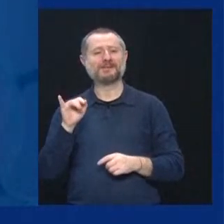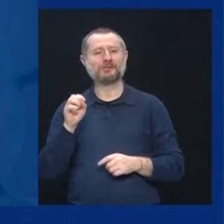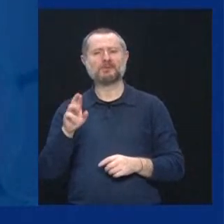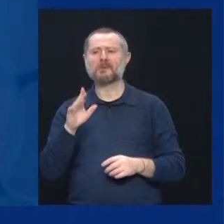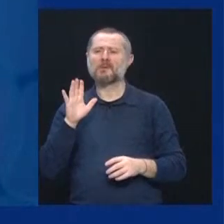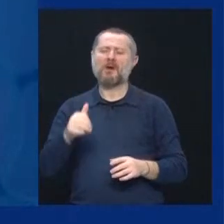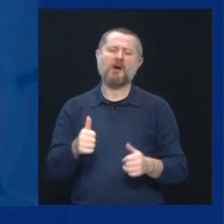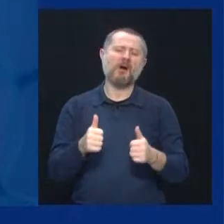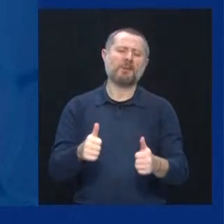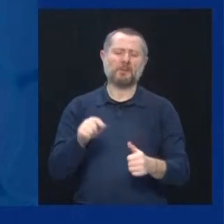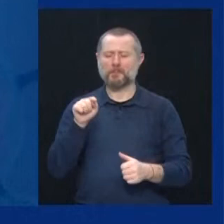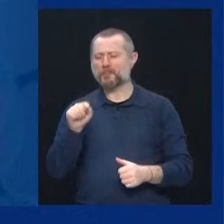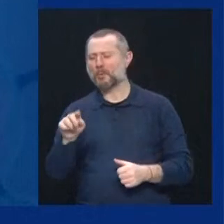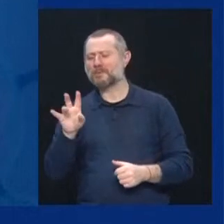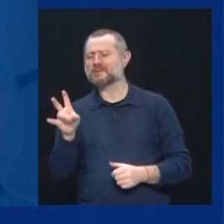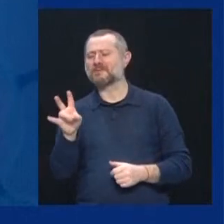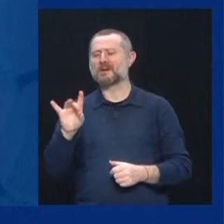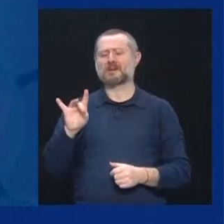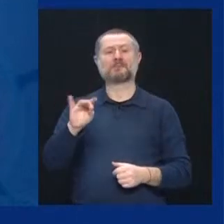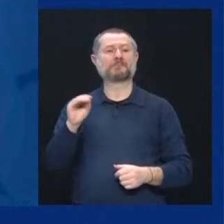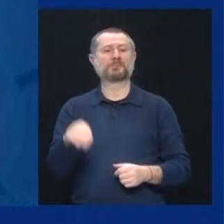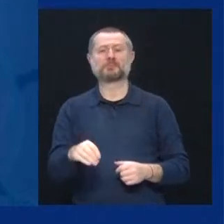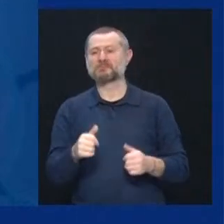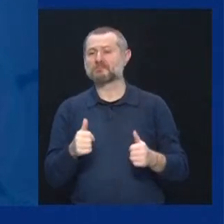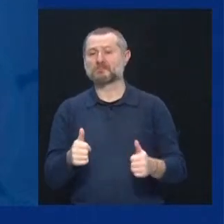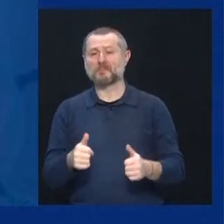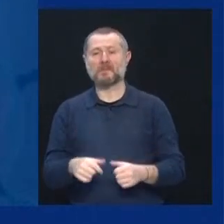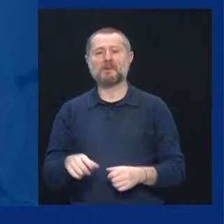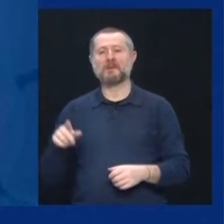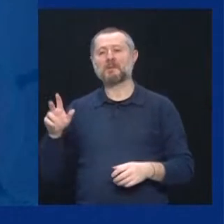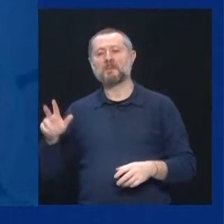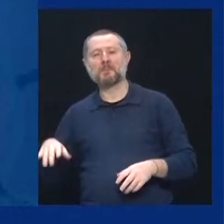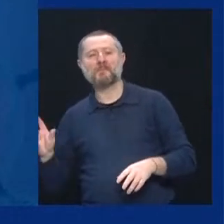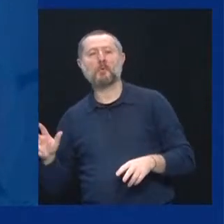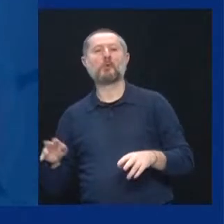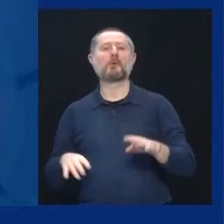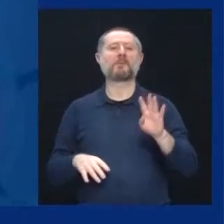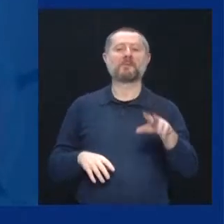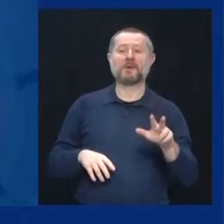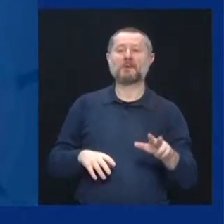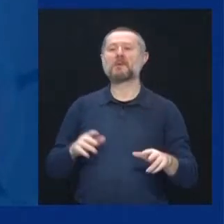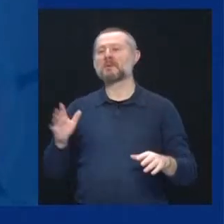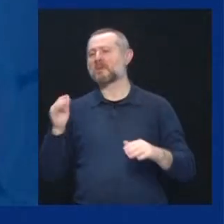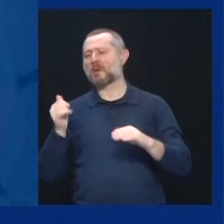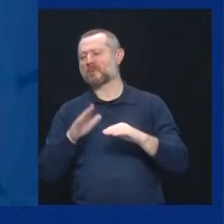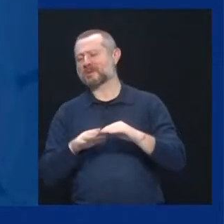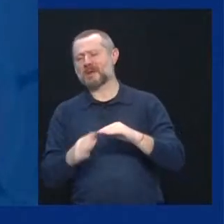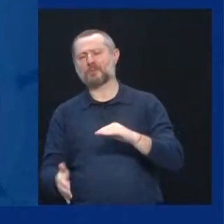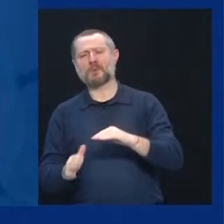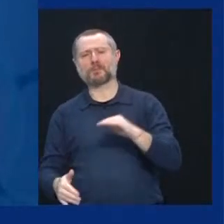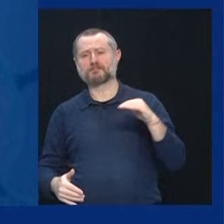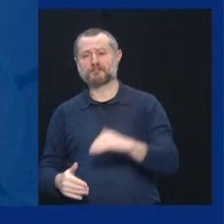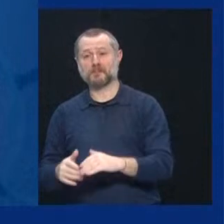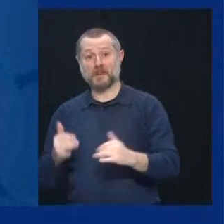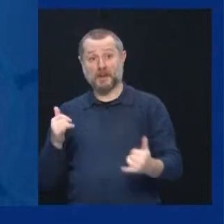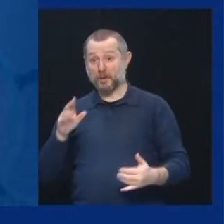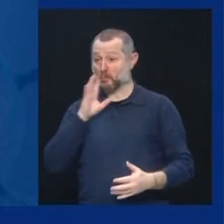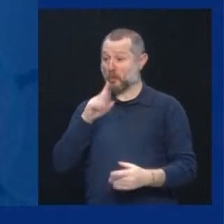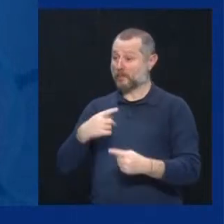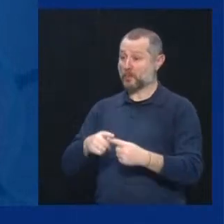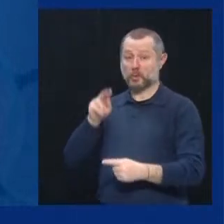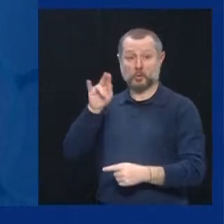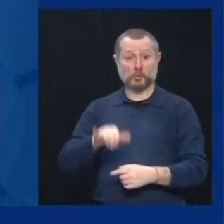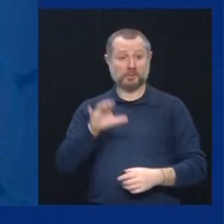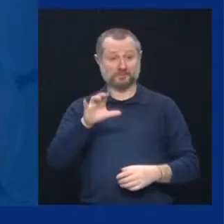way. 4.4, 4.3, but all numbers down. In New York City,